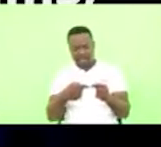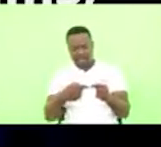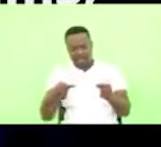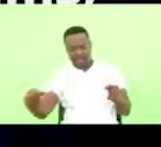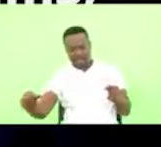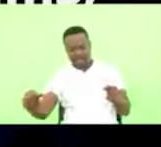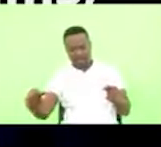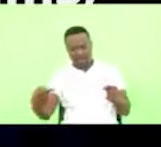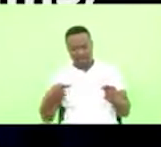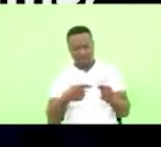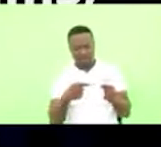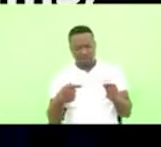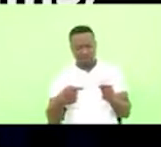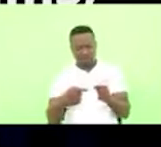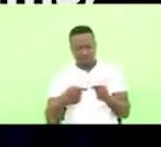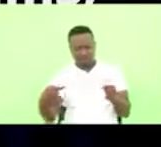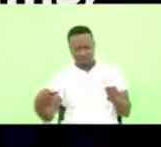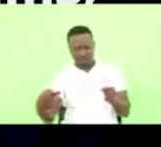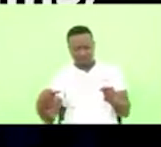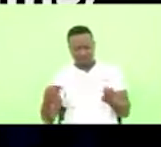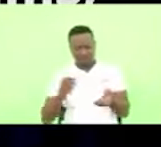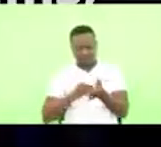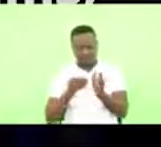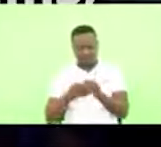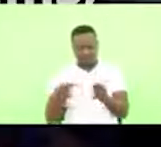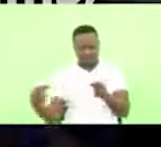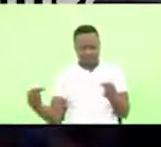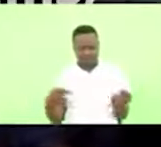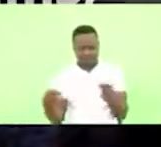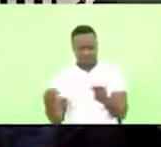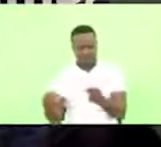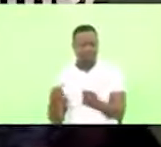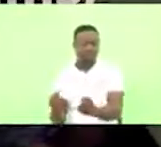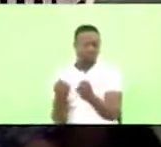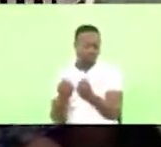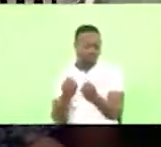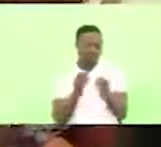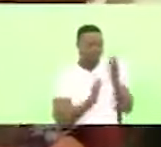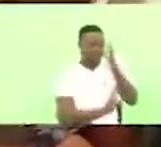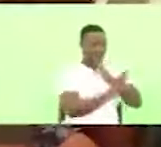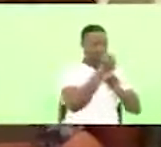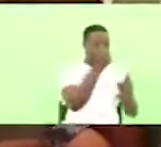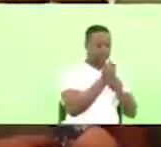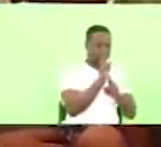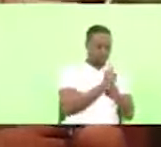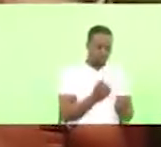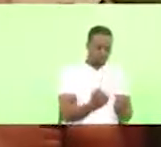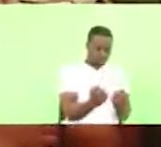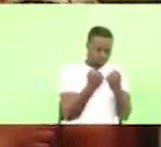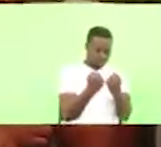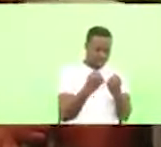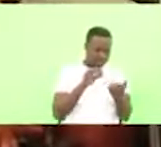If the whole God is to exert strength, put in some vigor,